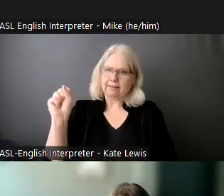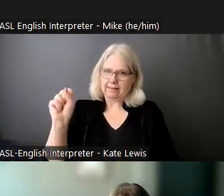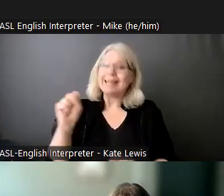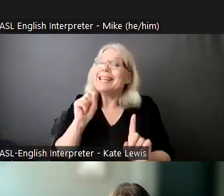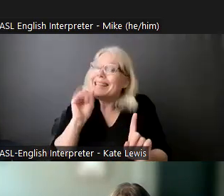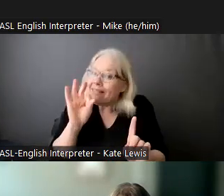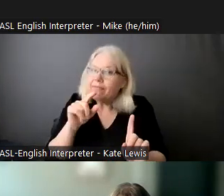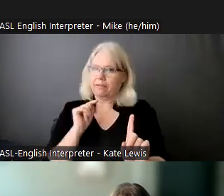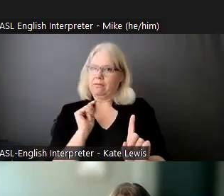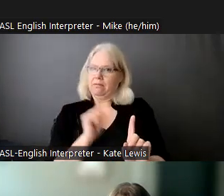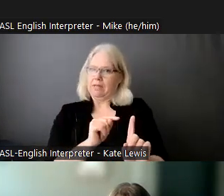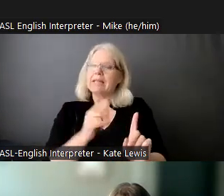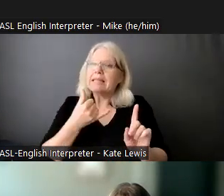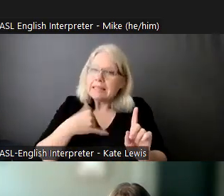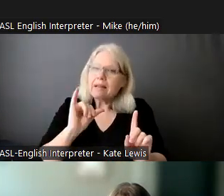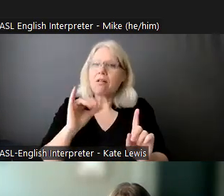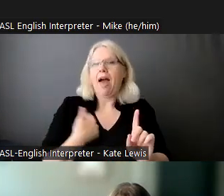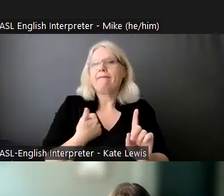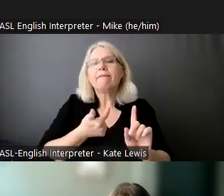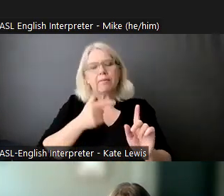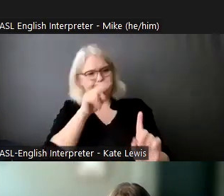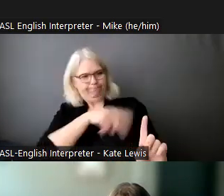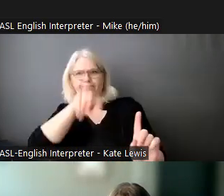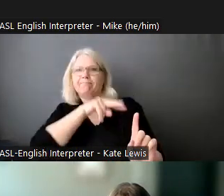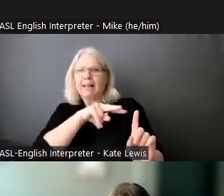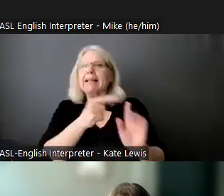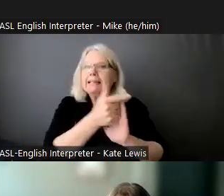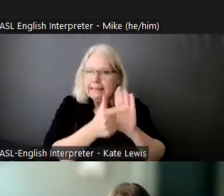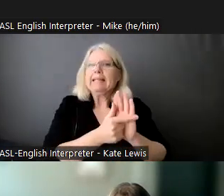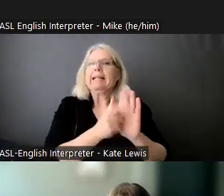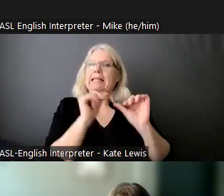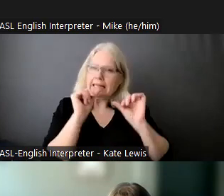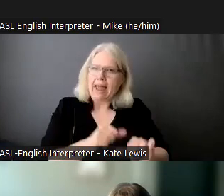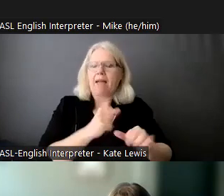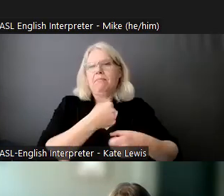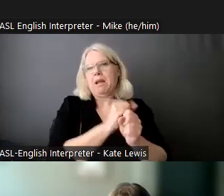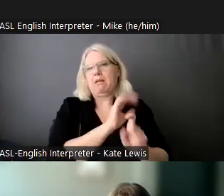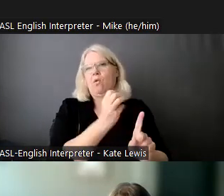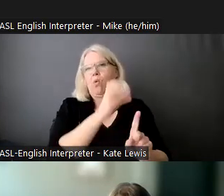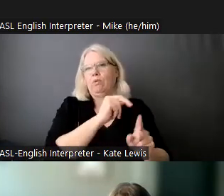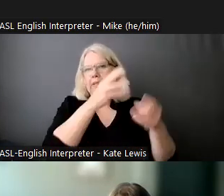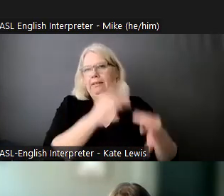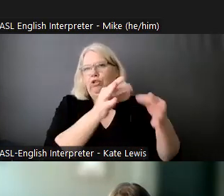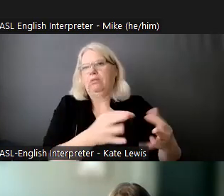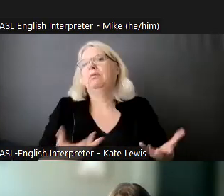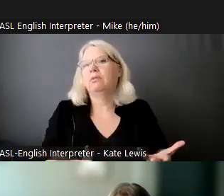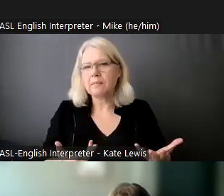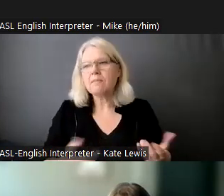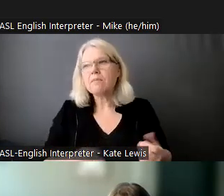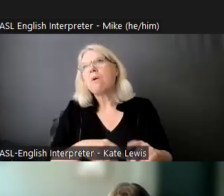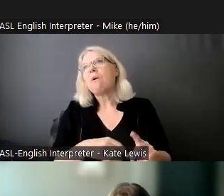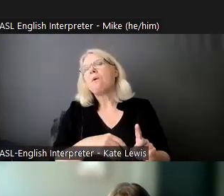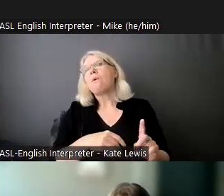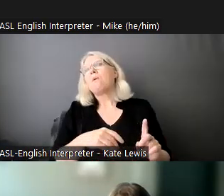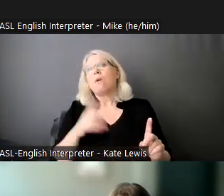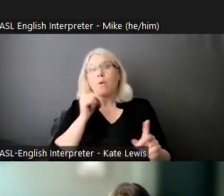has the legal capacity to do that. So the test for making the document is exactly the same as